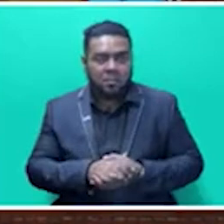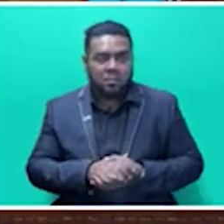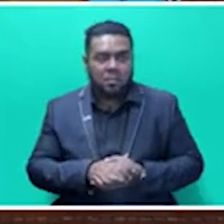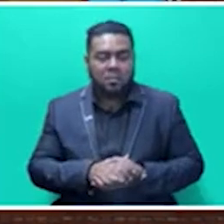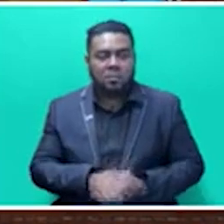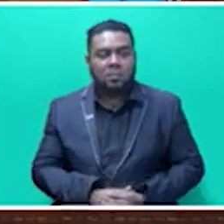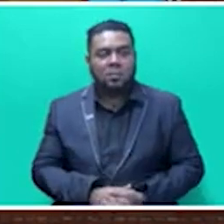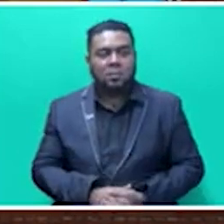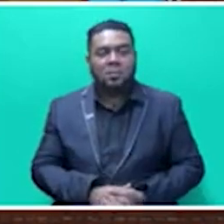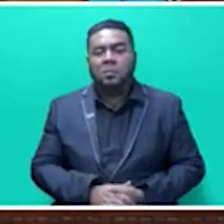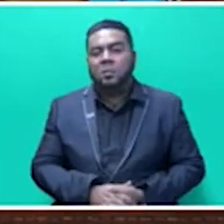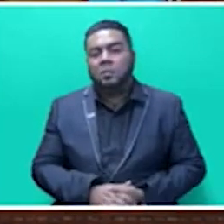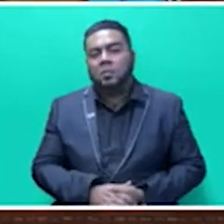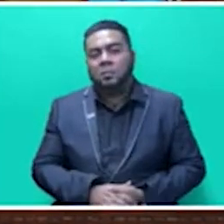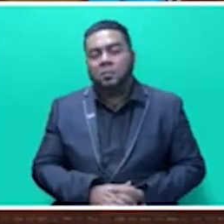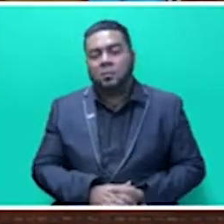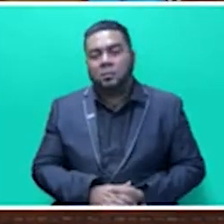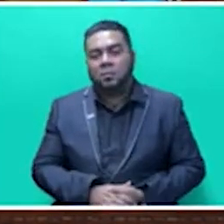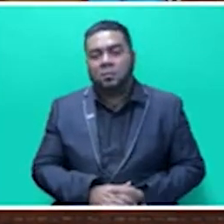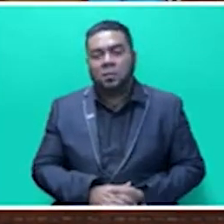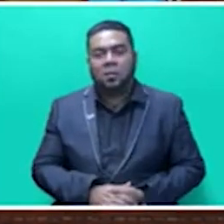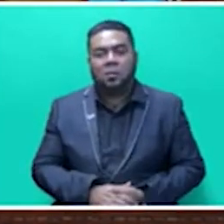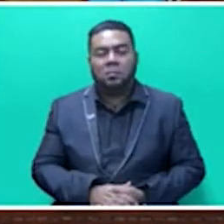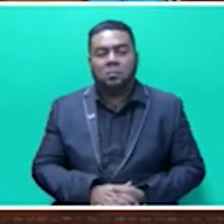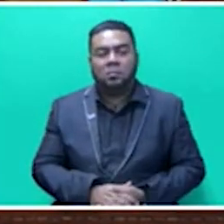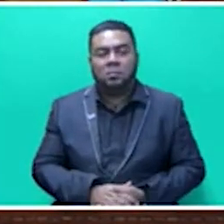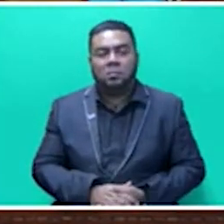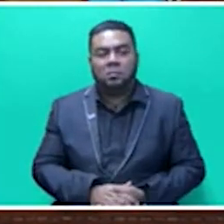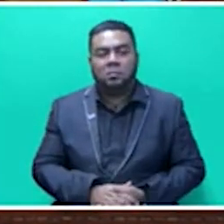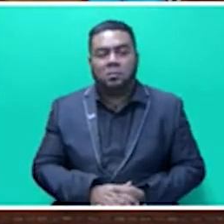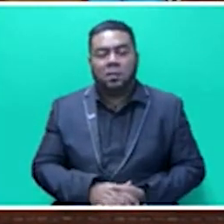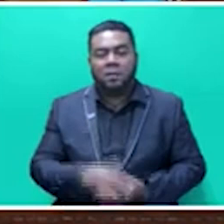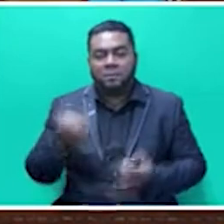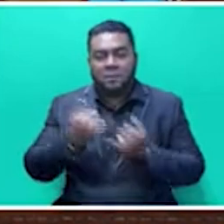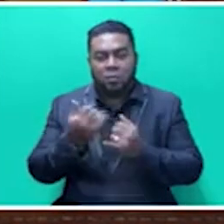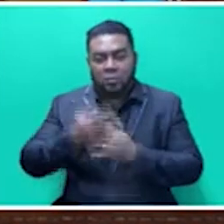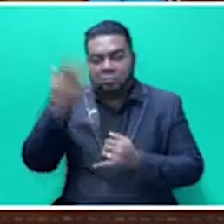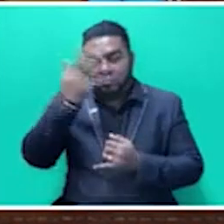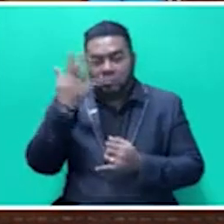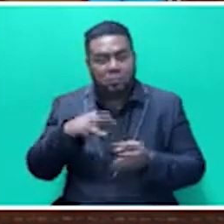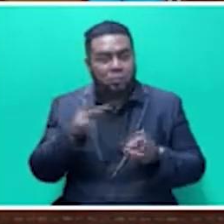words or treasonable words. C, seditious words,